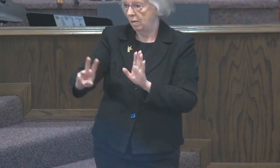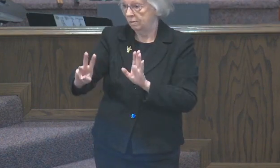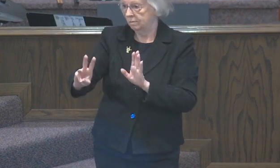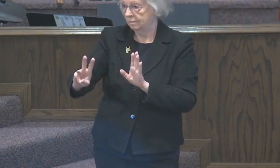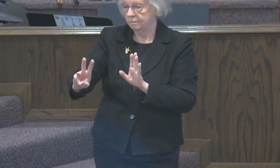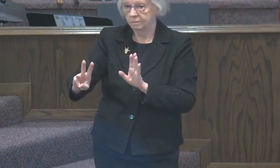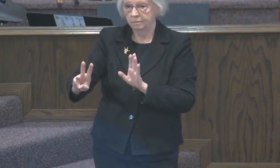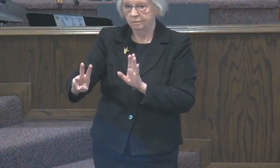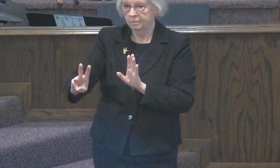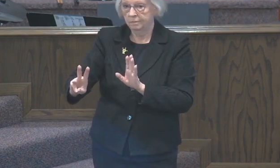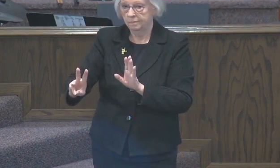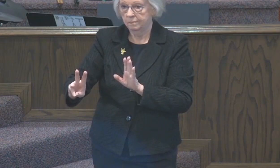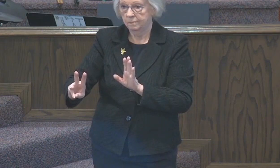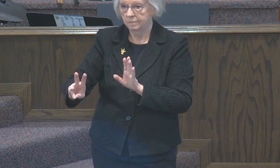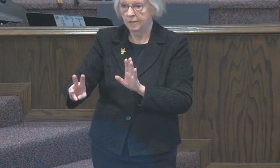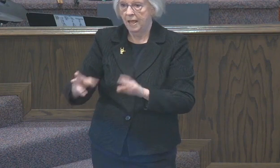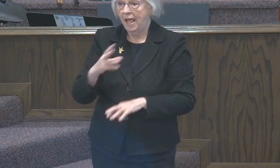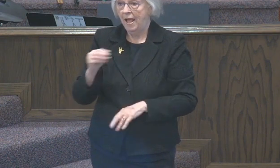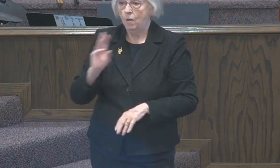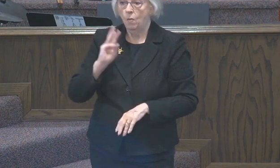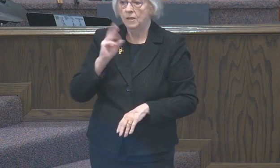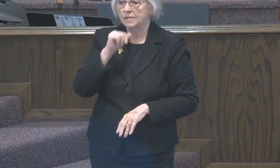And I can be very critical.